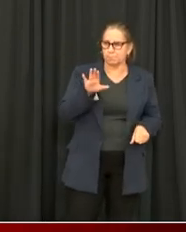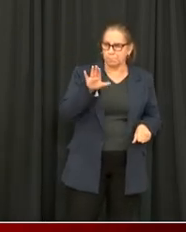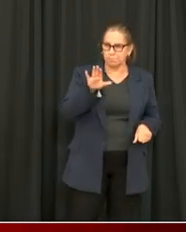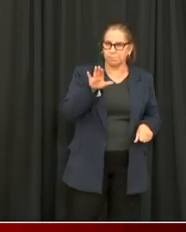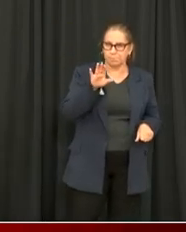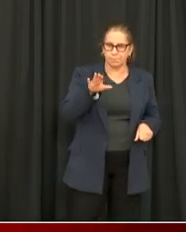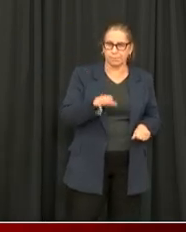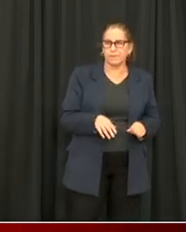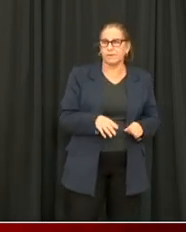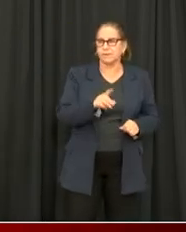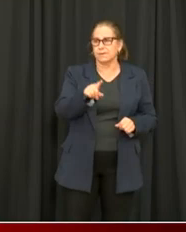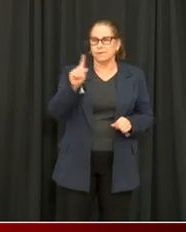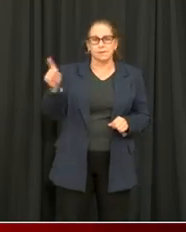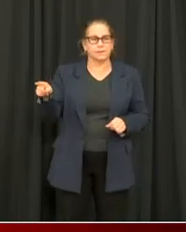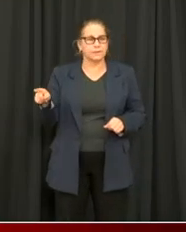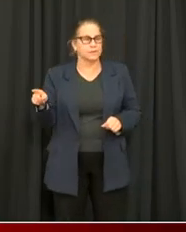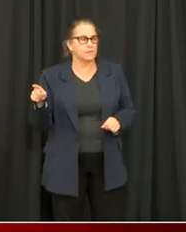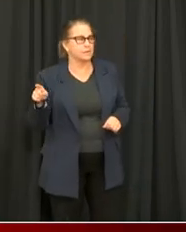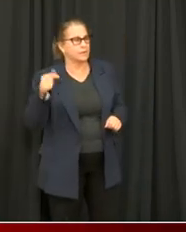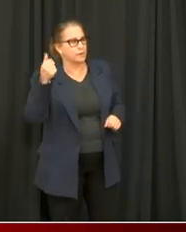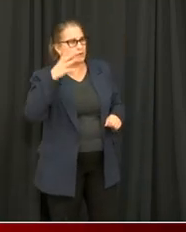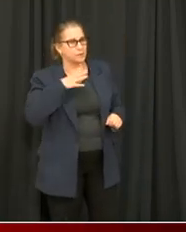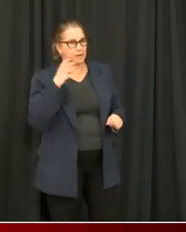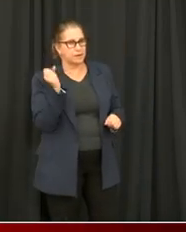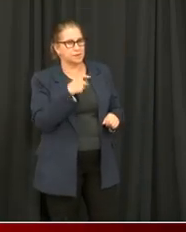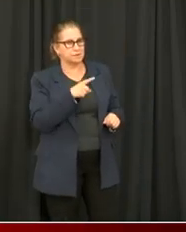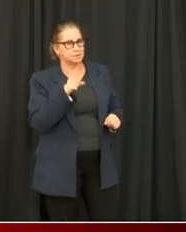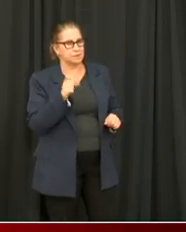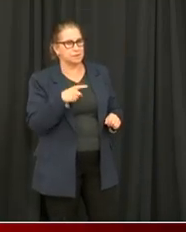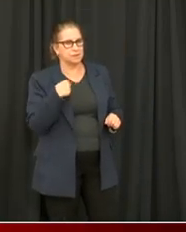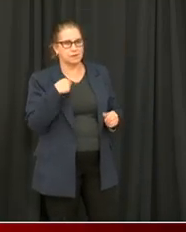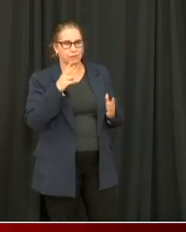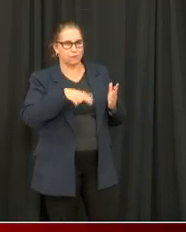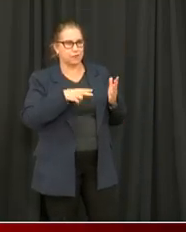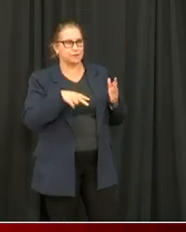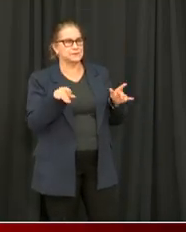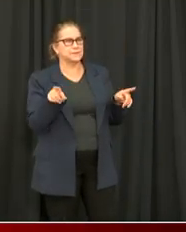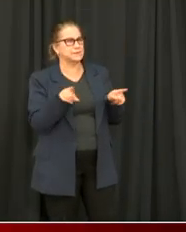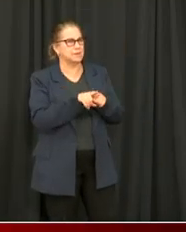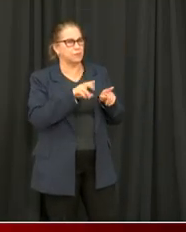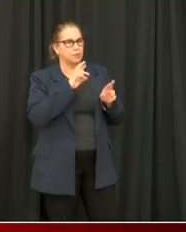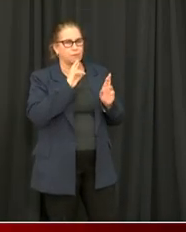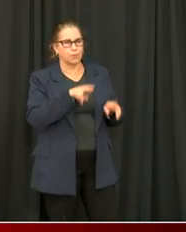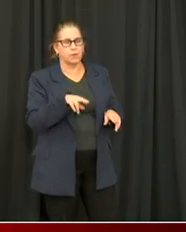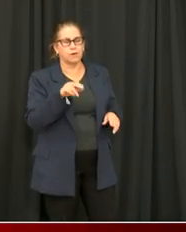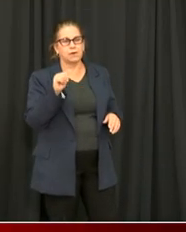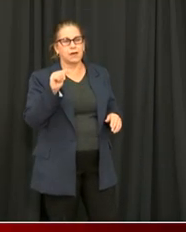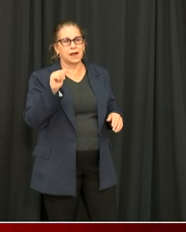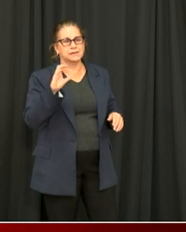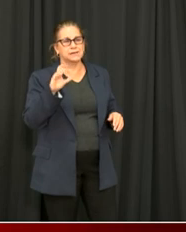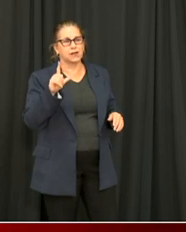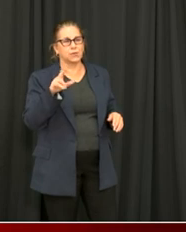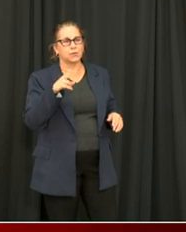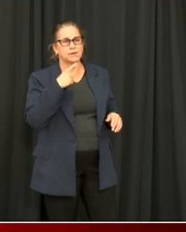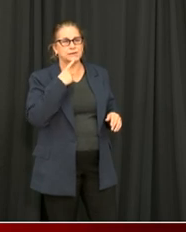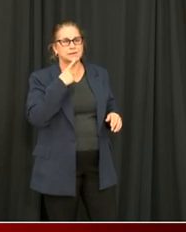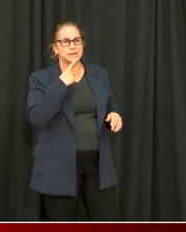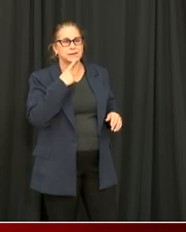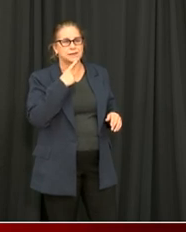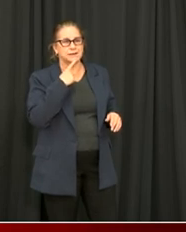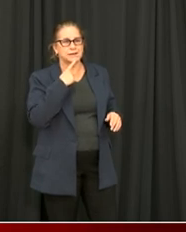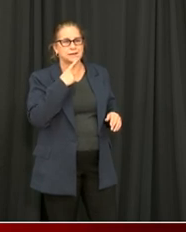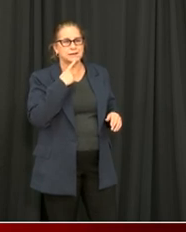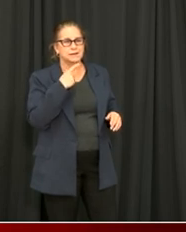Yes. Said in this report I thought was quite interesting. They said the vast majority of stops that did not result in